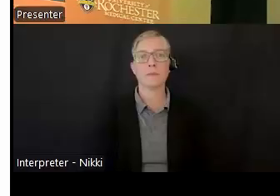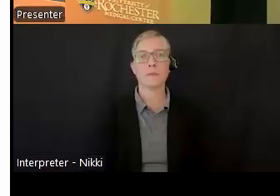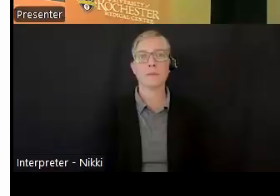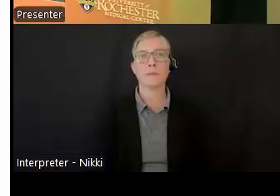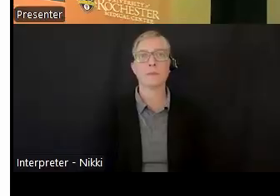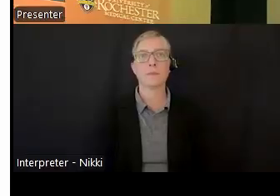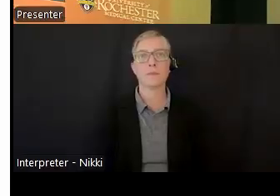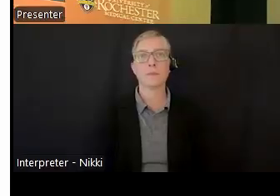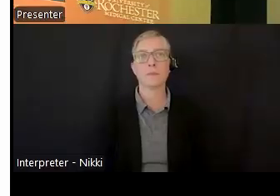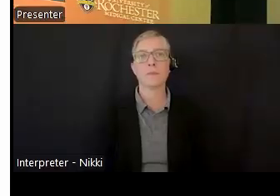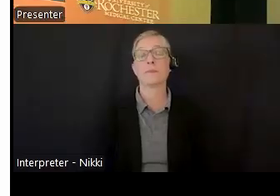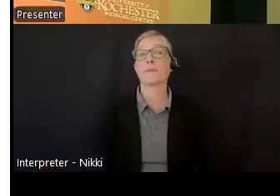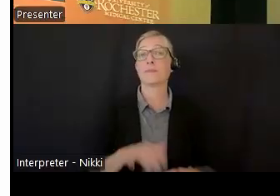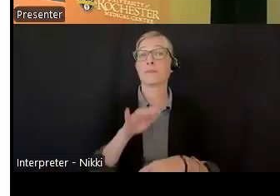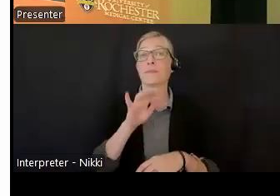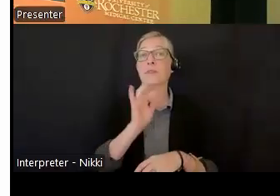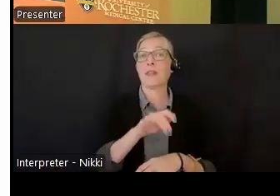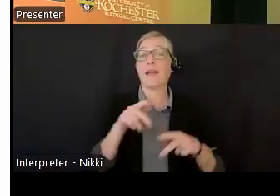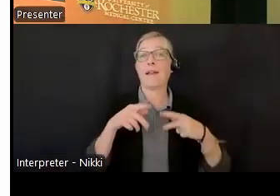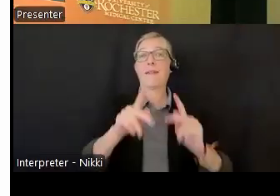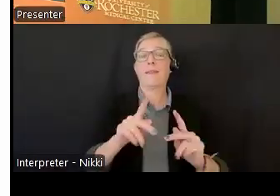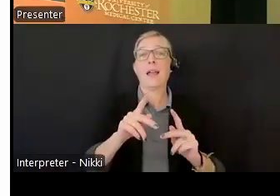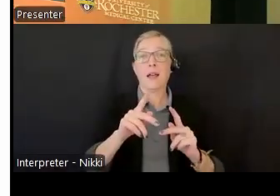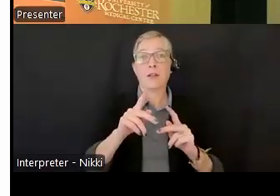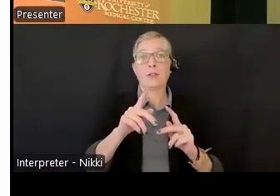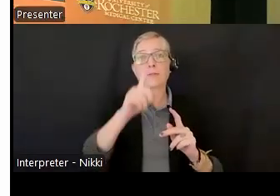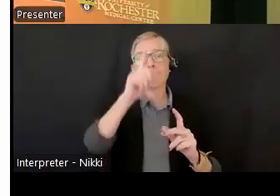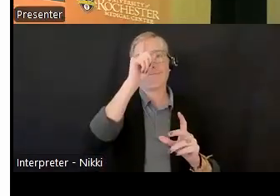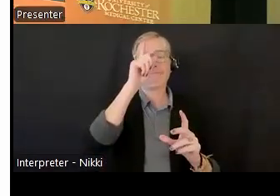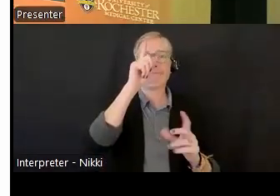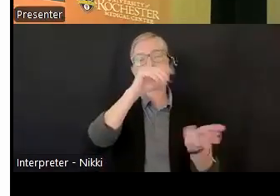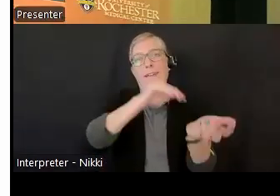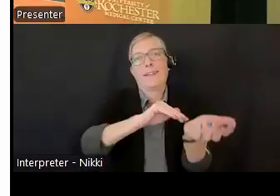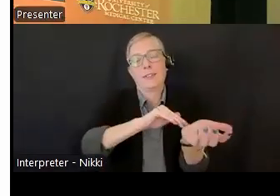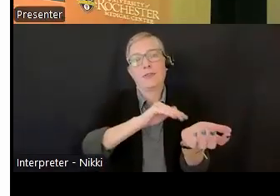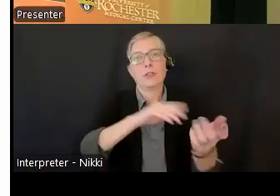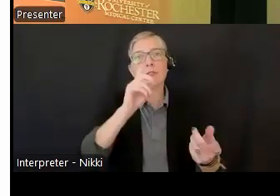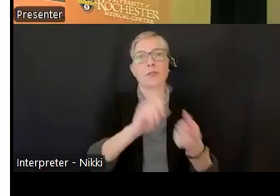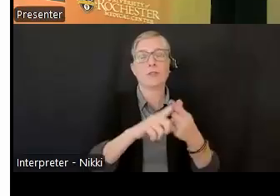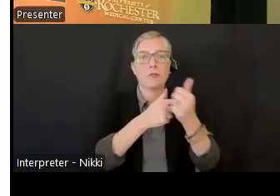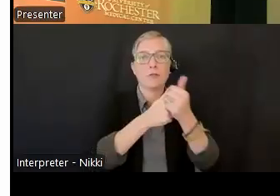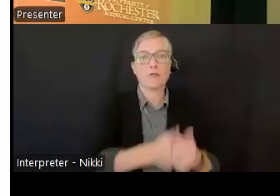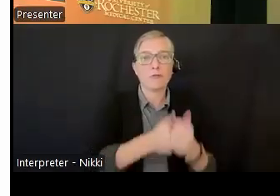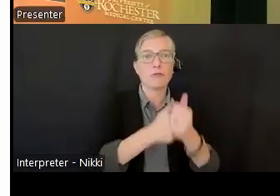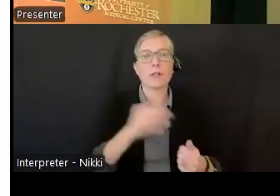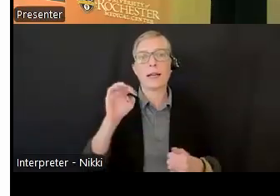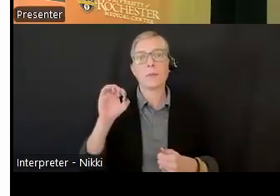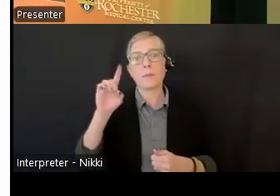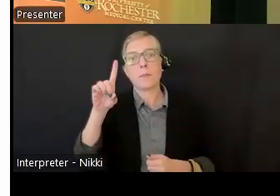So this allows a clinician to track mood and usage patterns on a weekly basis prior to the core intervention being